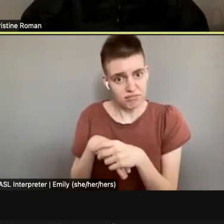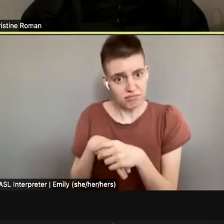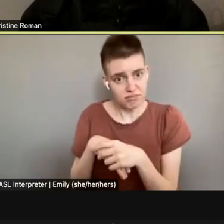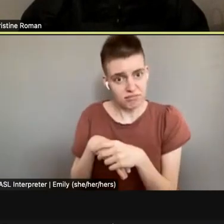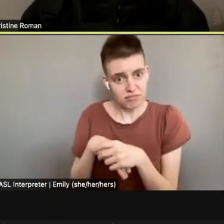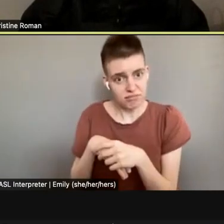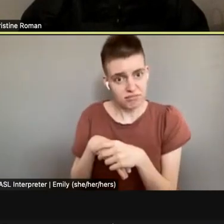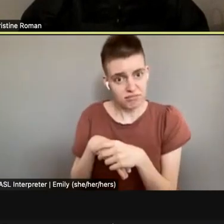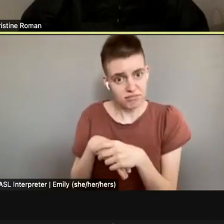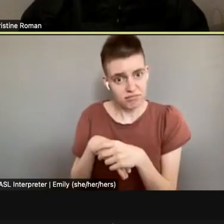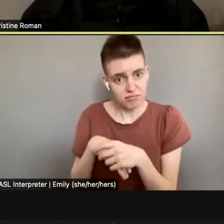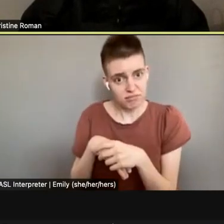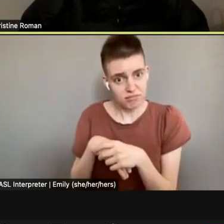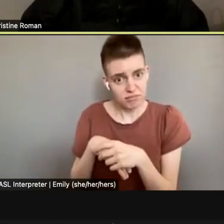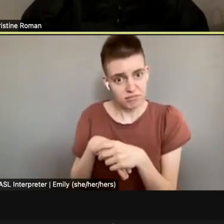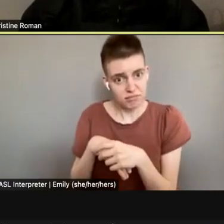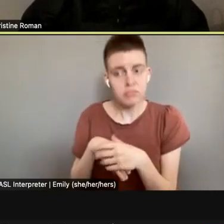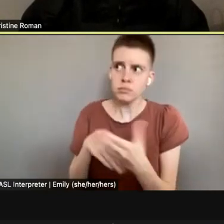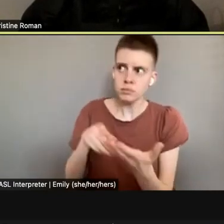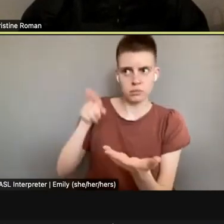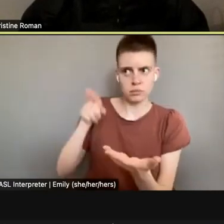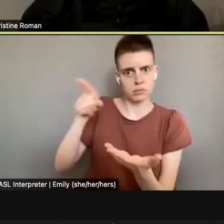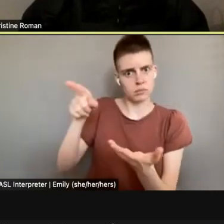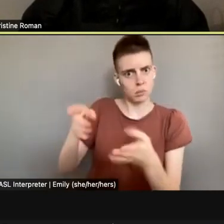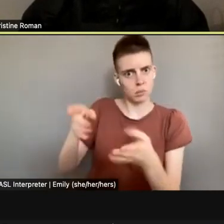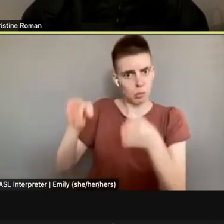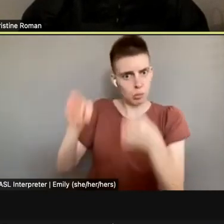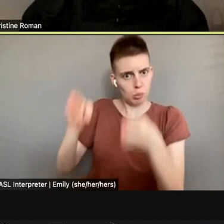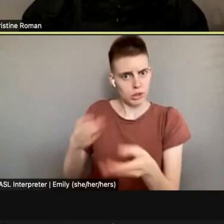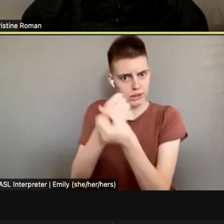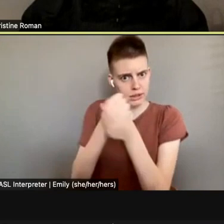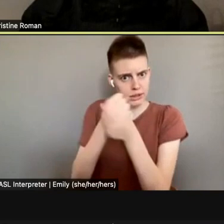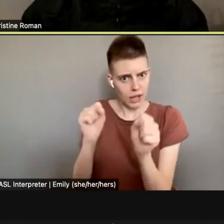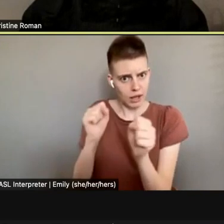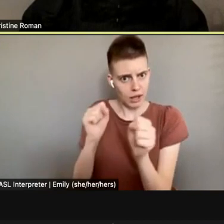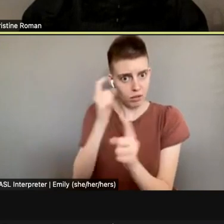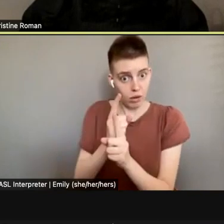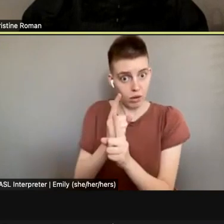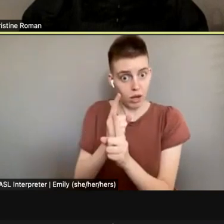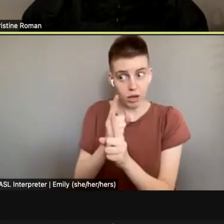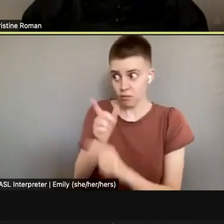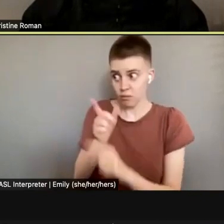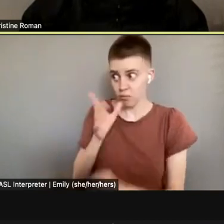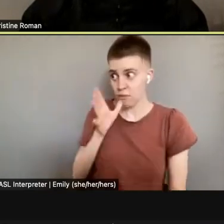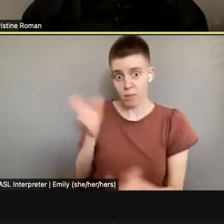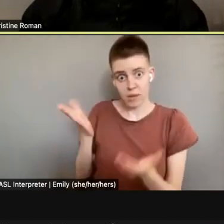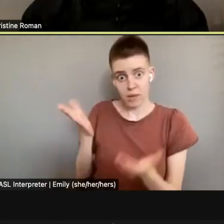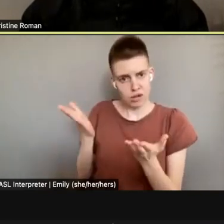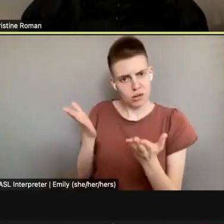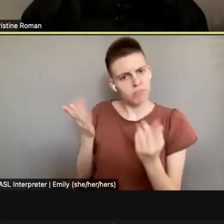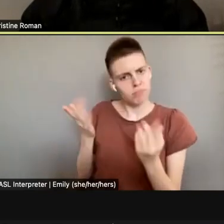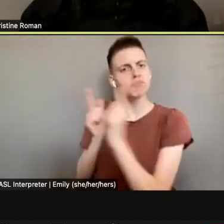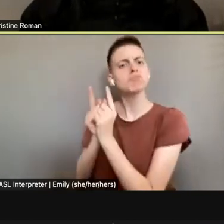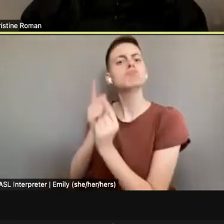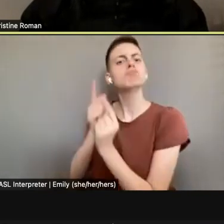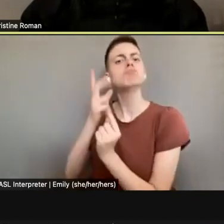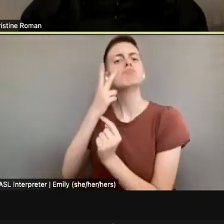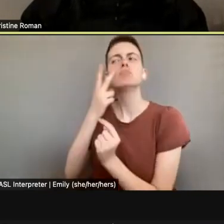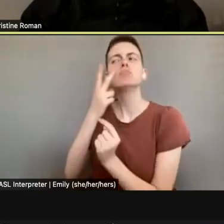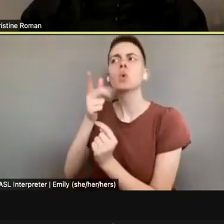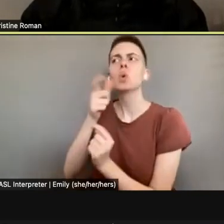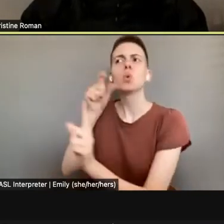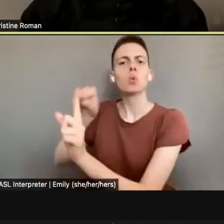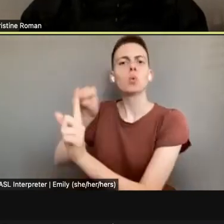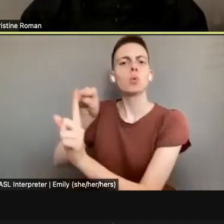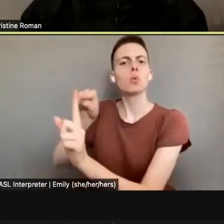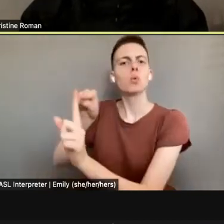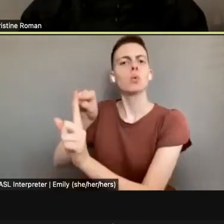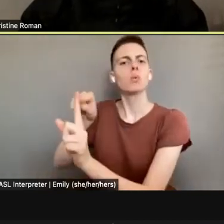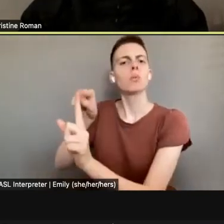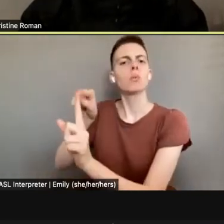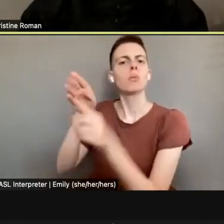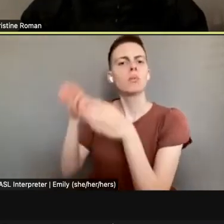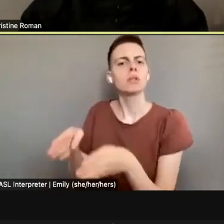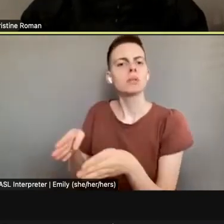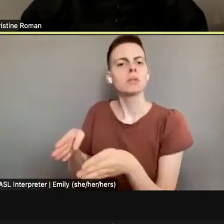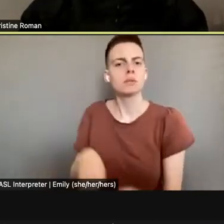Obviously the person's safe because your mom is here, right? Okay. So go see if you can figure out who that person is.